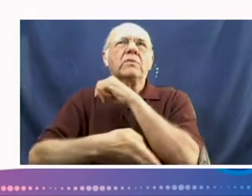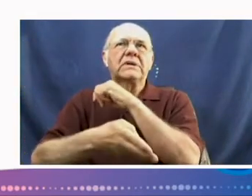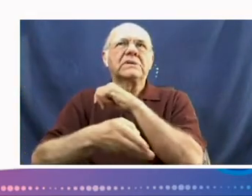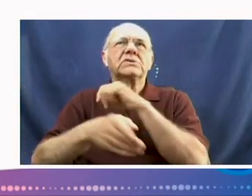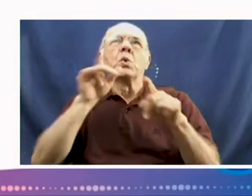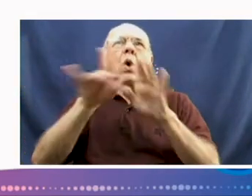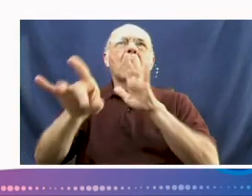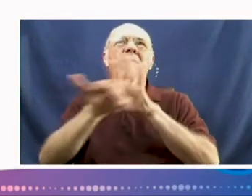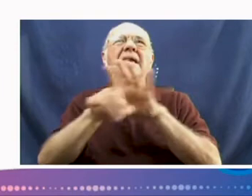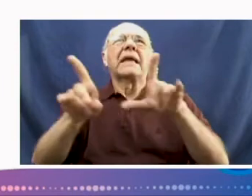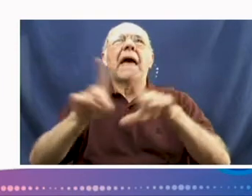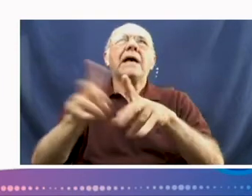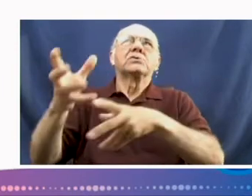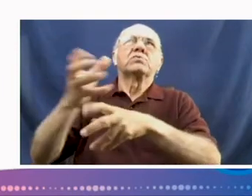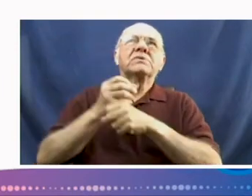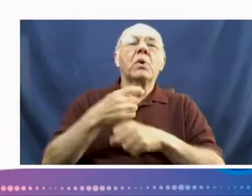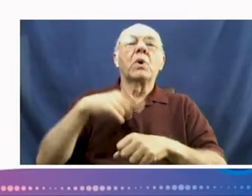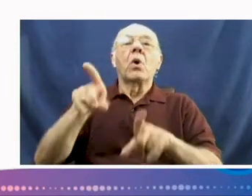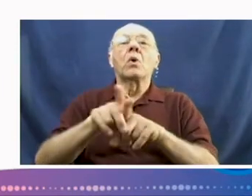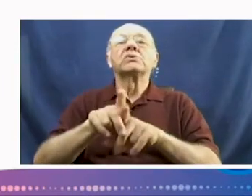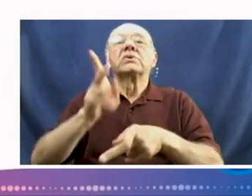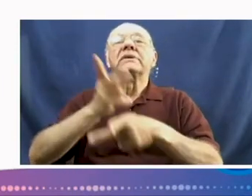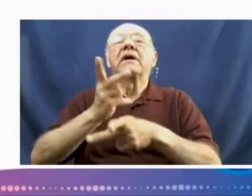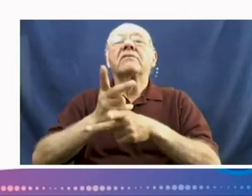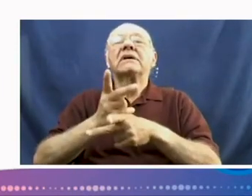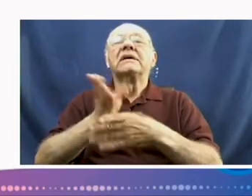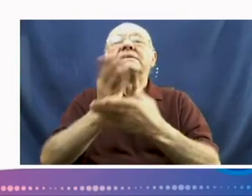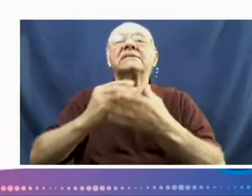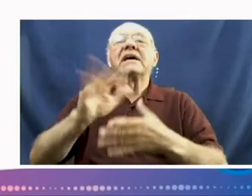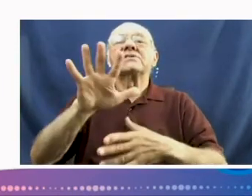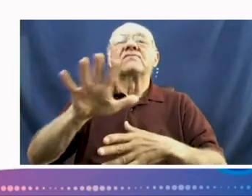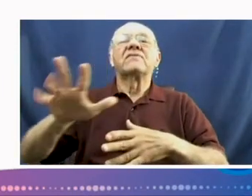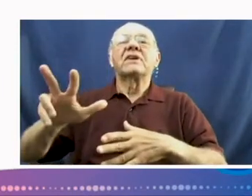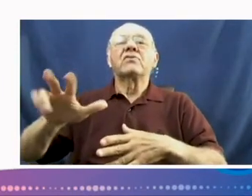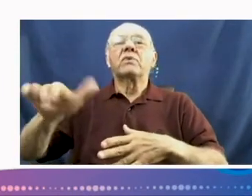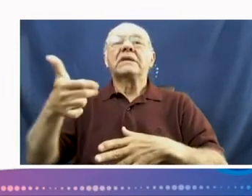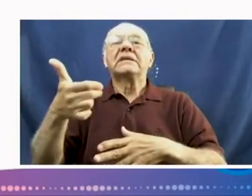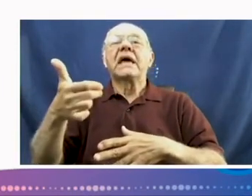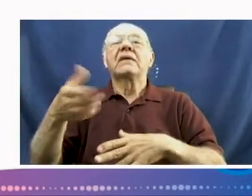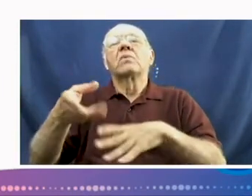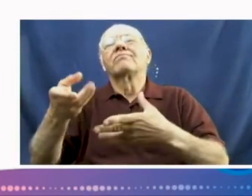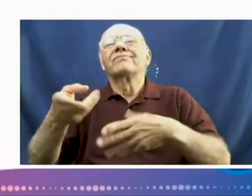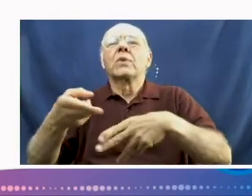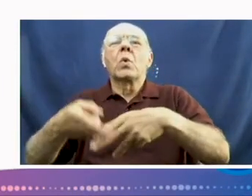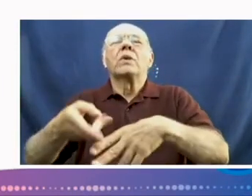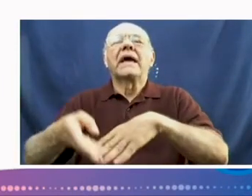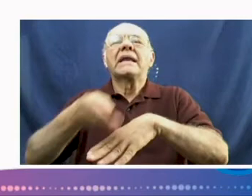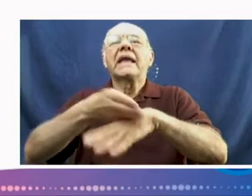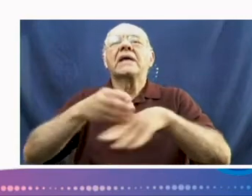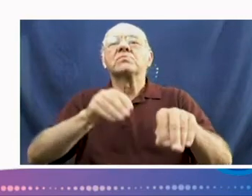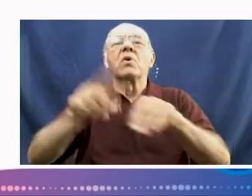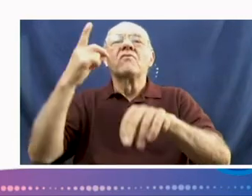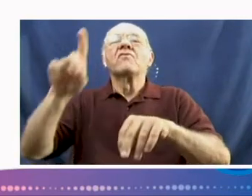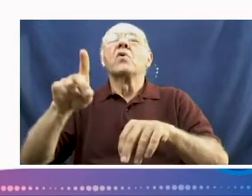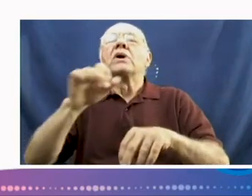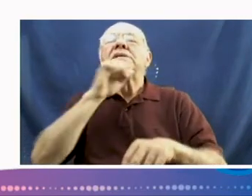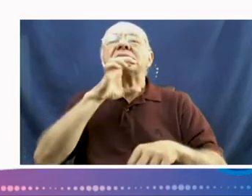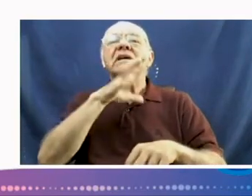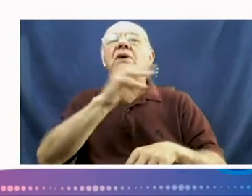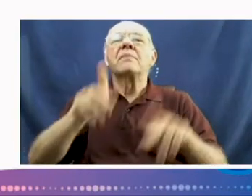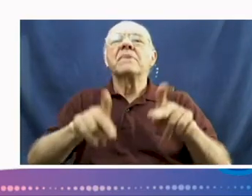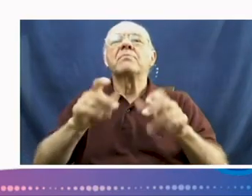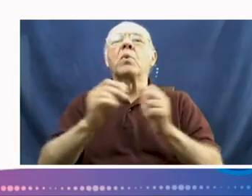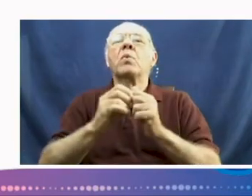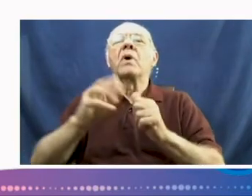We also administer the Section 5310 program for enhanced mobility for seniors and persons with disabilities, which is a